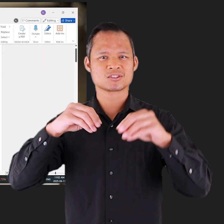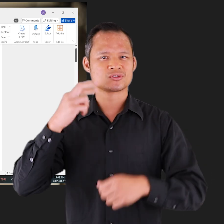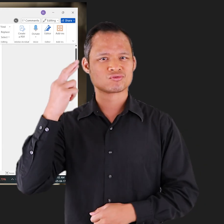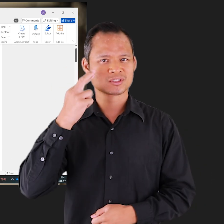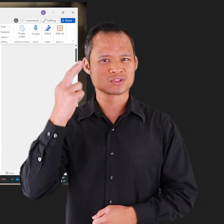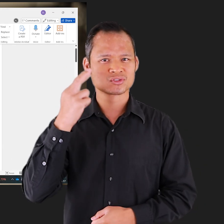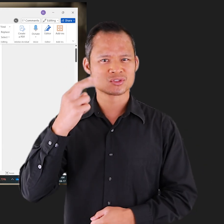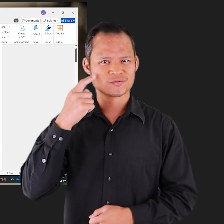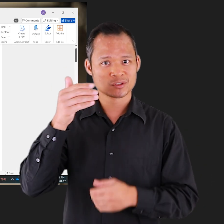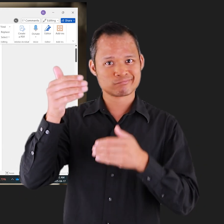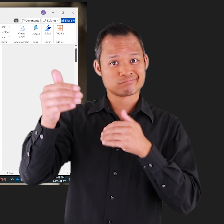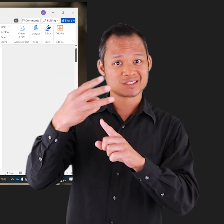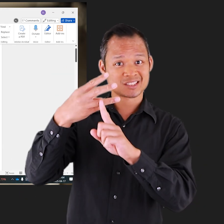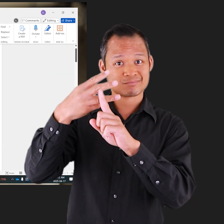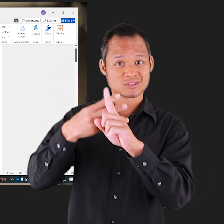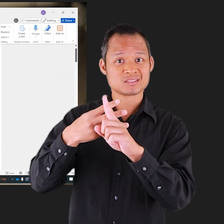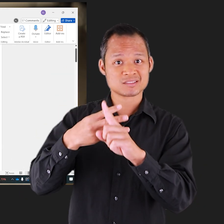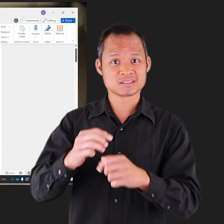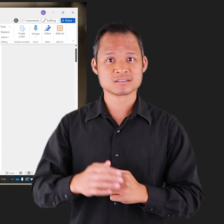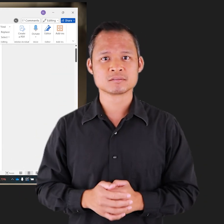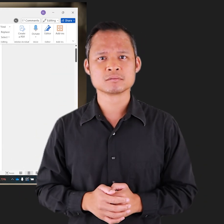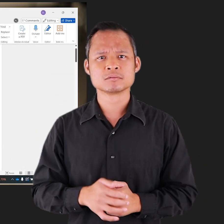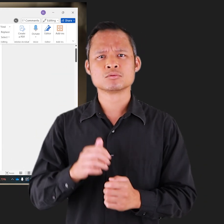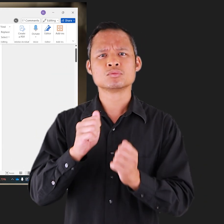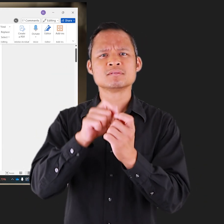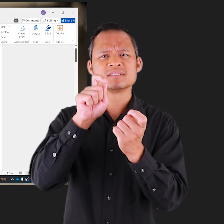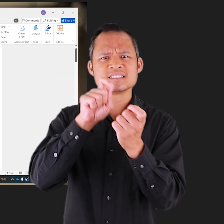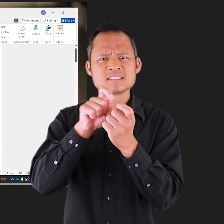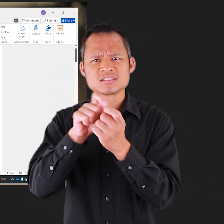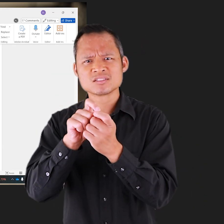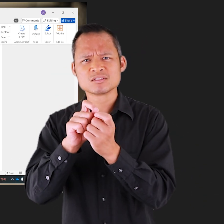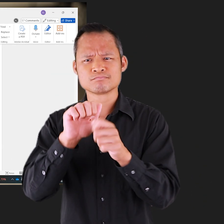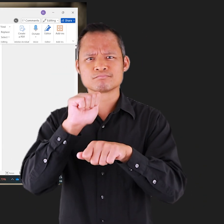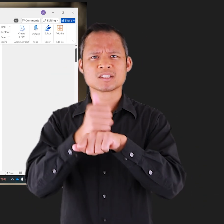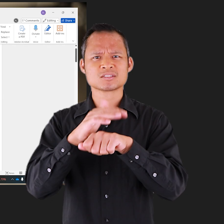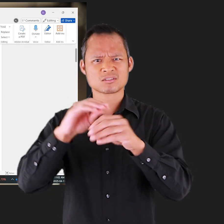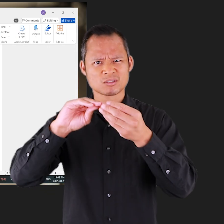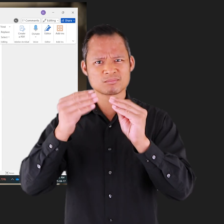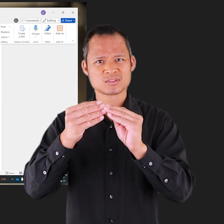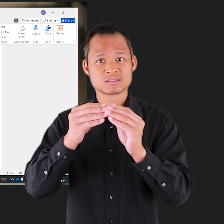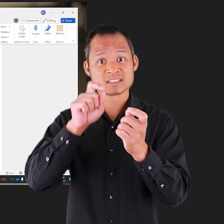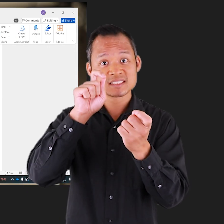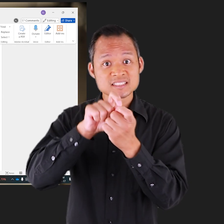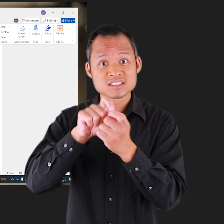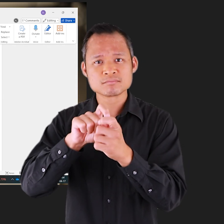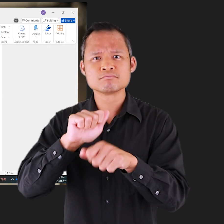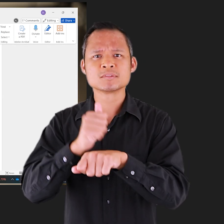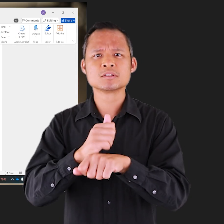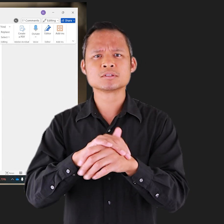This is the monthly sales rationale, done for 6 months. You are providing details to how you came up with your